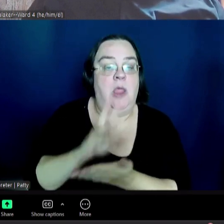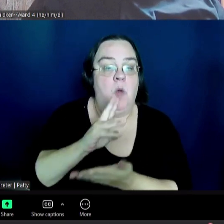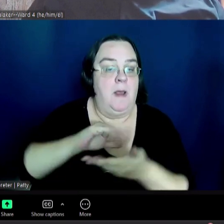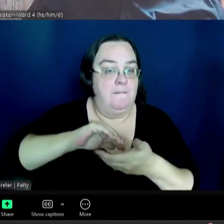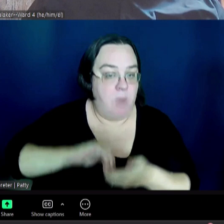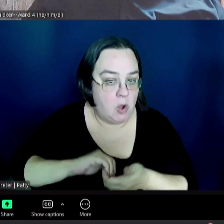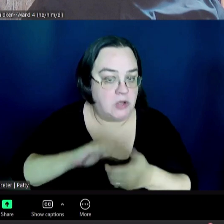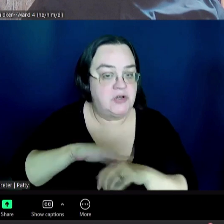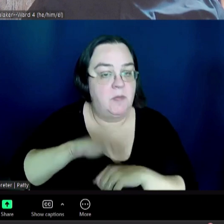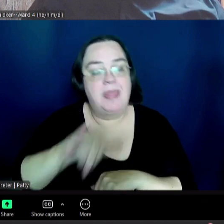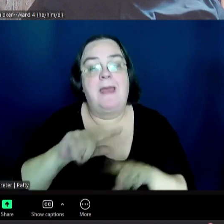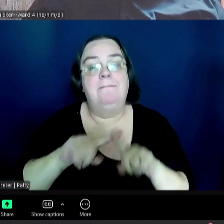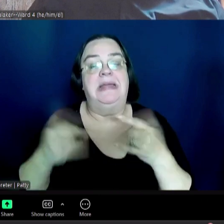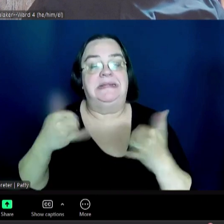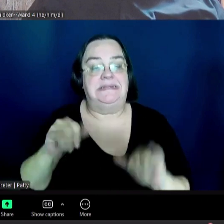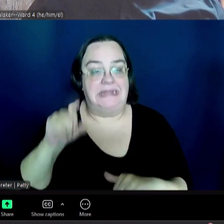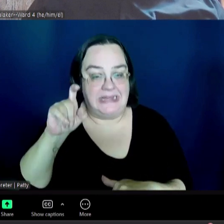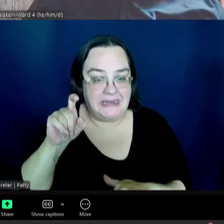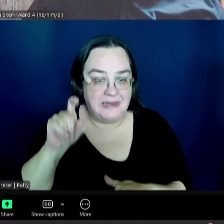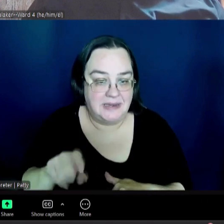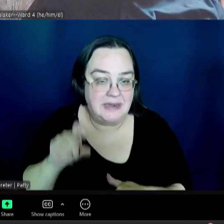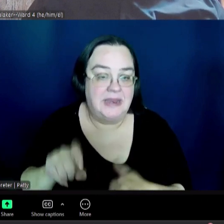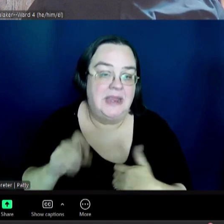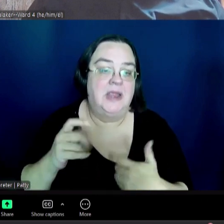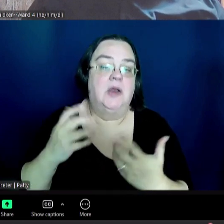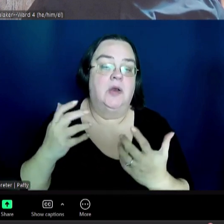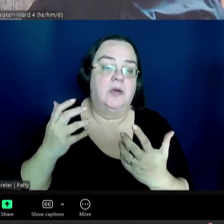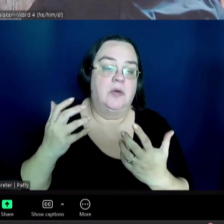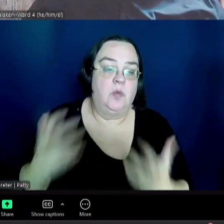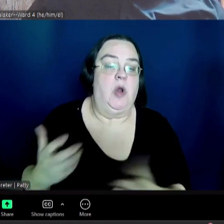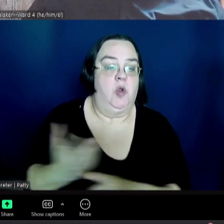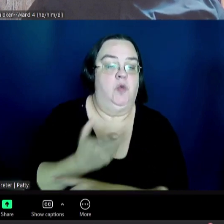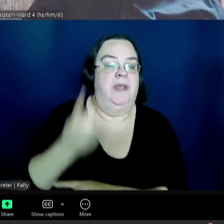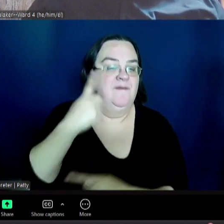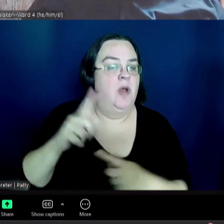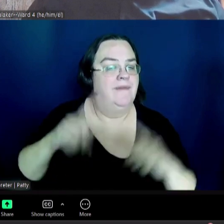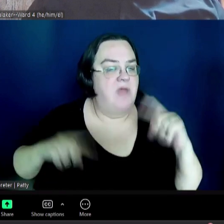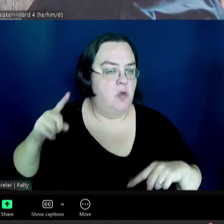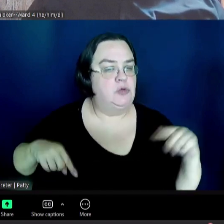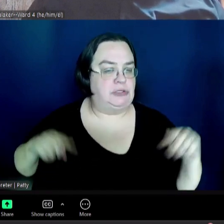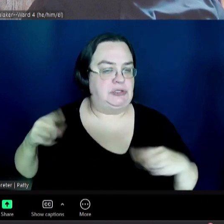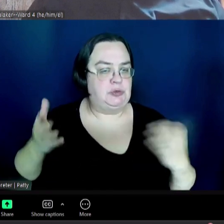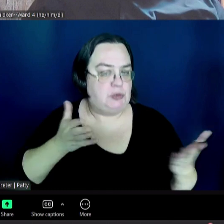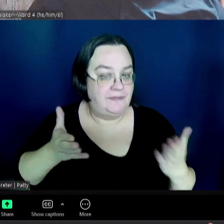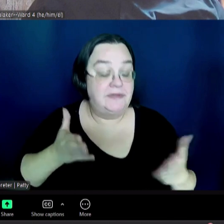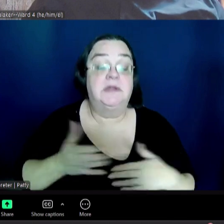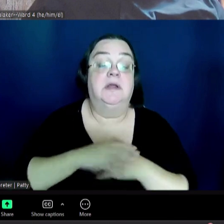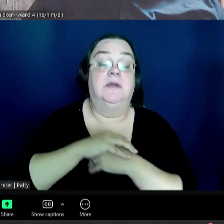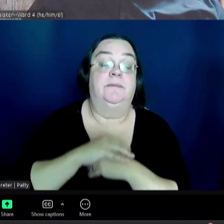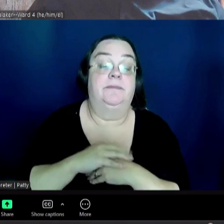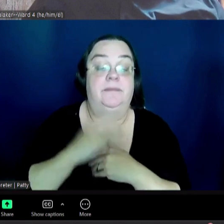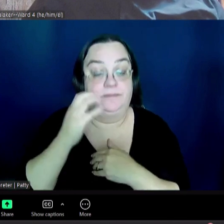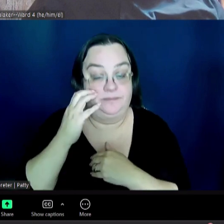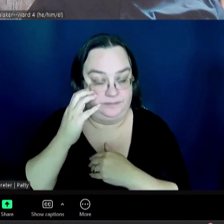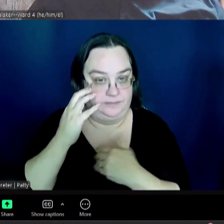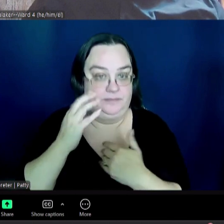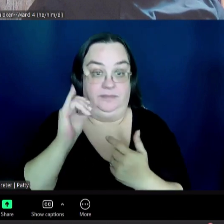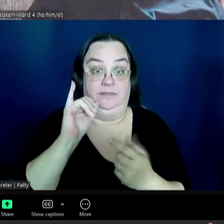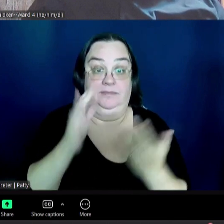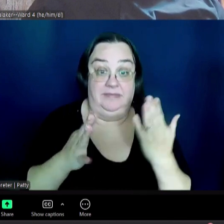still need and you want to utilize them for various services. One note, in case you didn't know